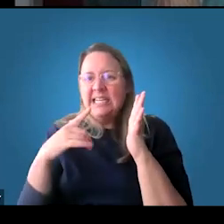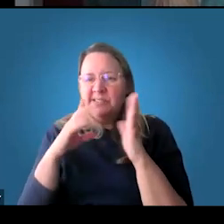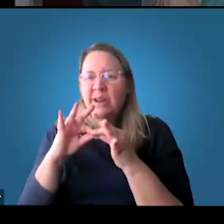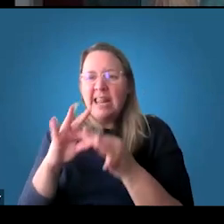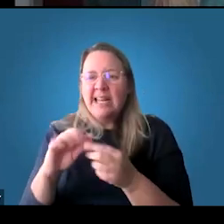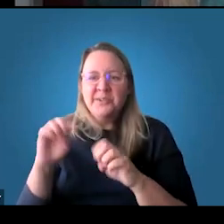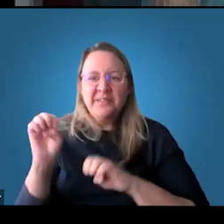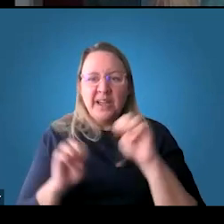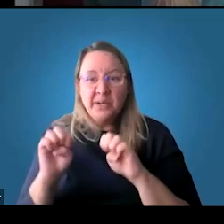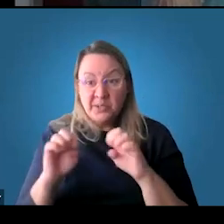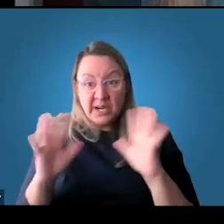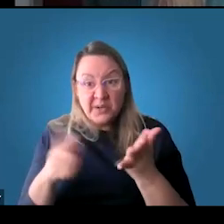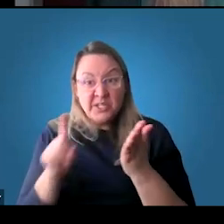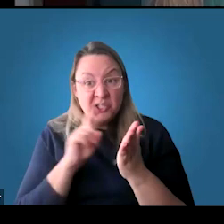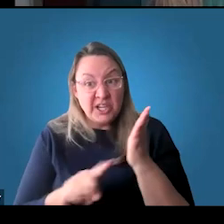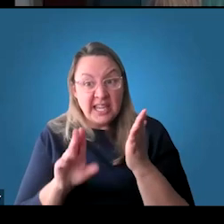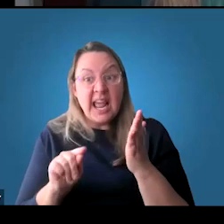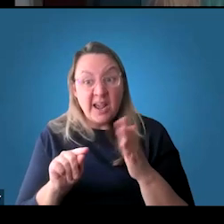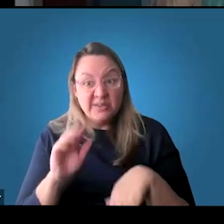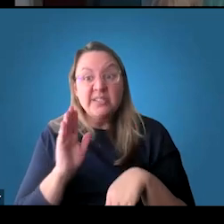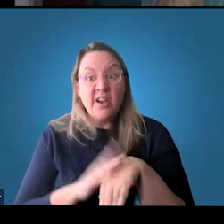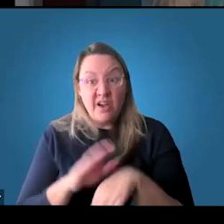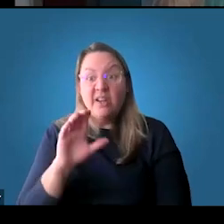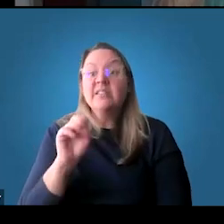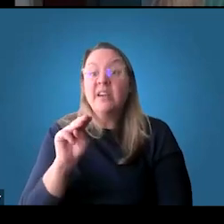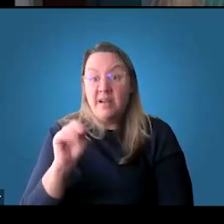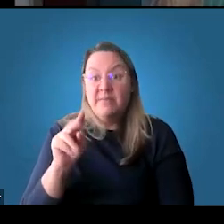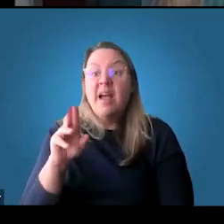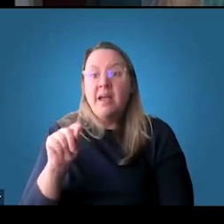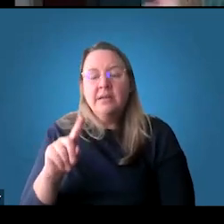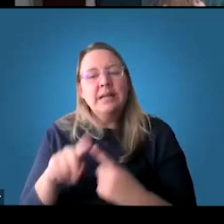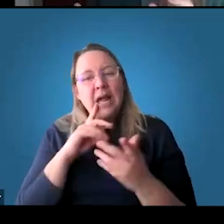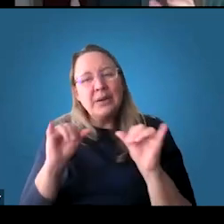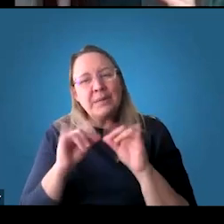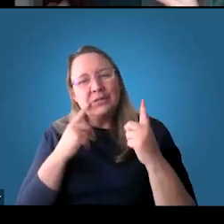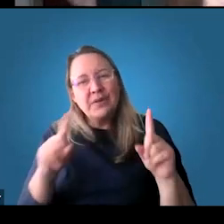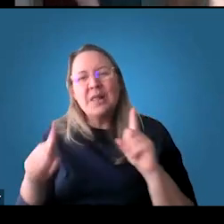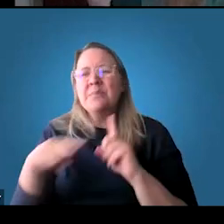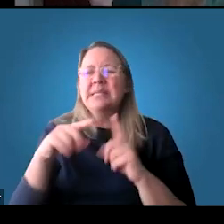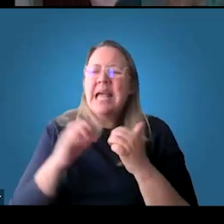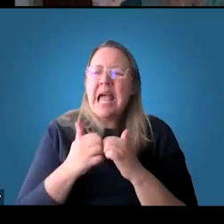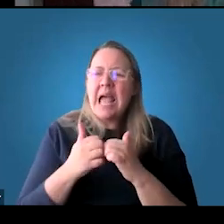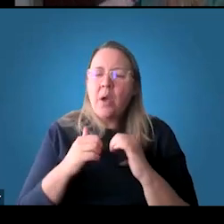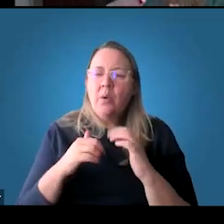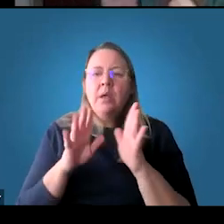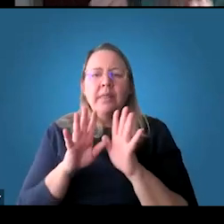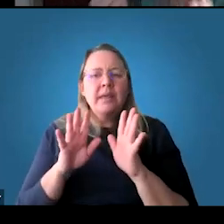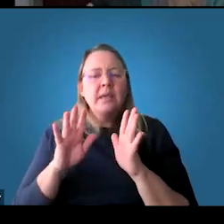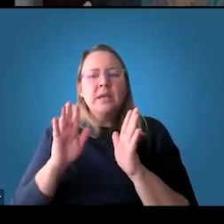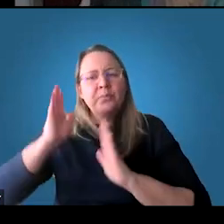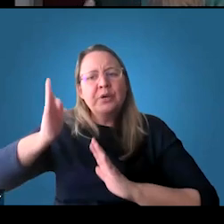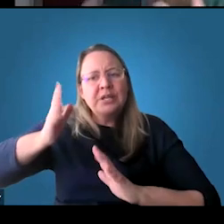I would encourage you to check that out to see how your peers are choosing to measure success, and even how the keynote